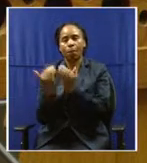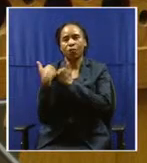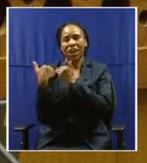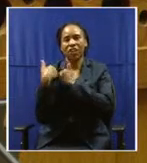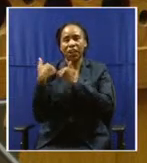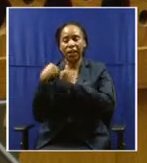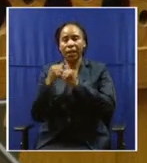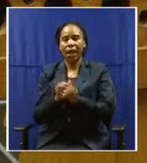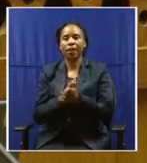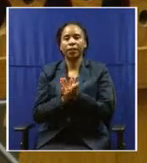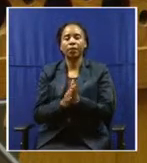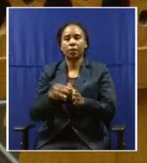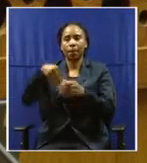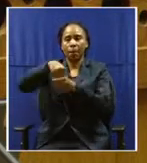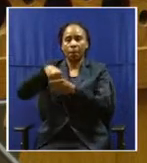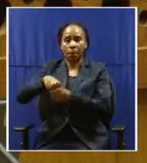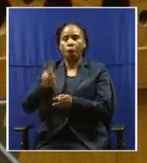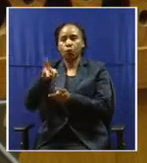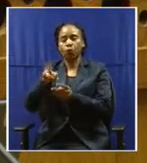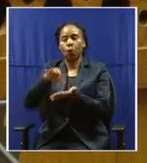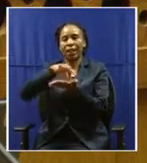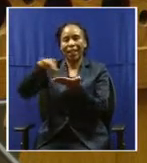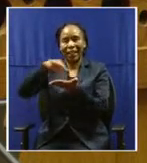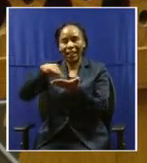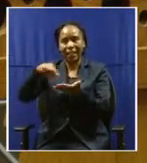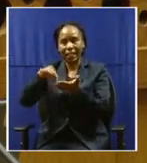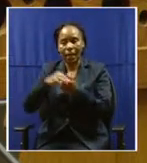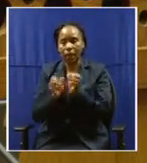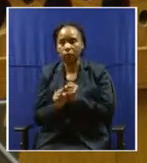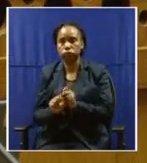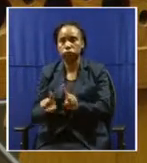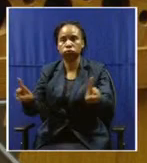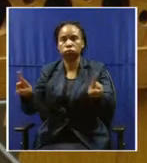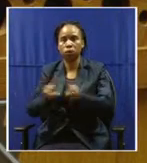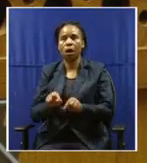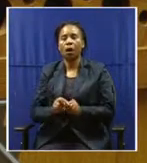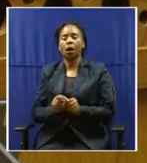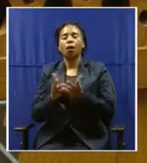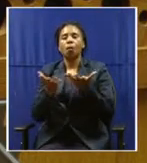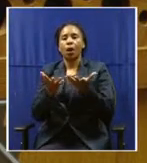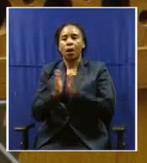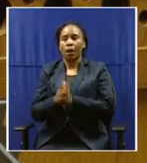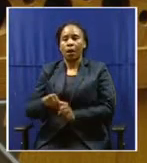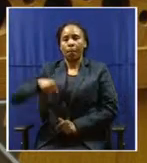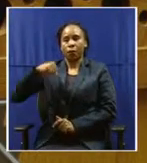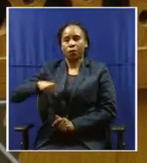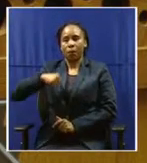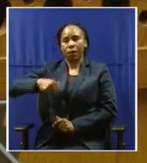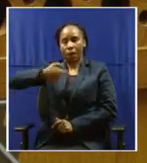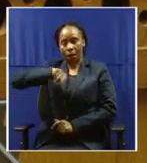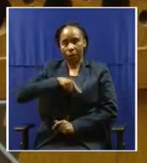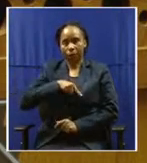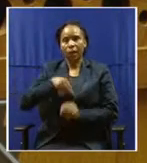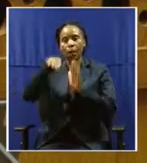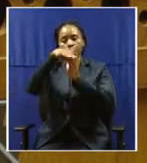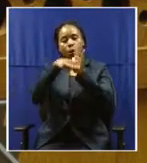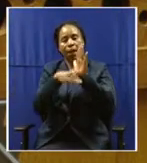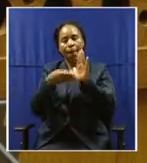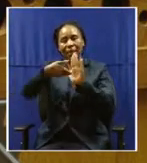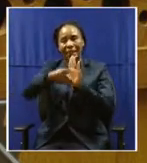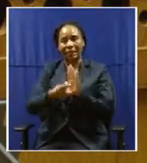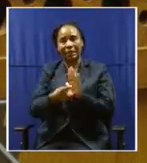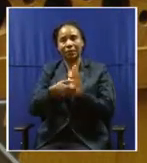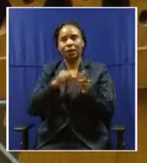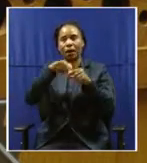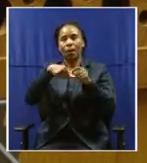as cleaning and greening across our municipalities. These programs are